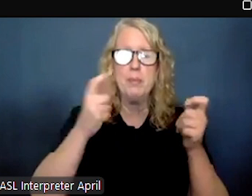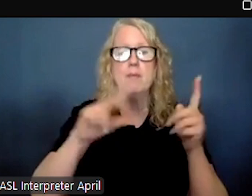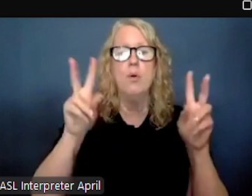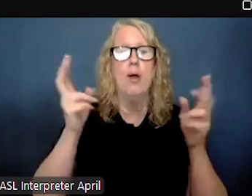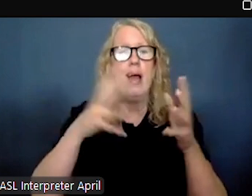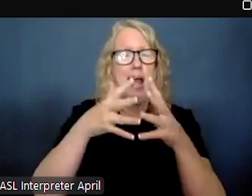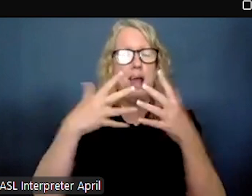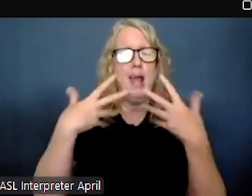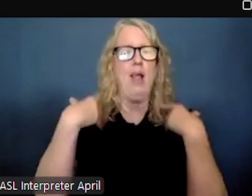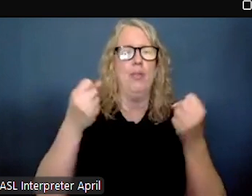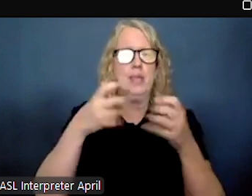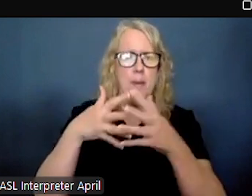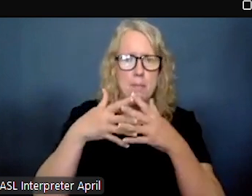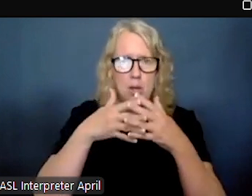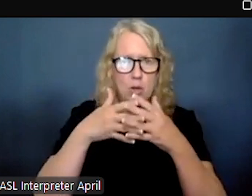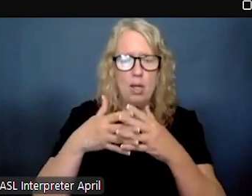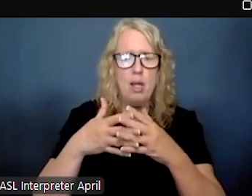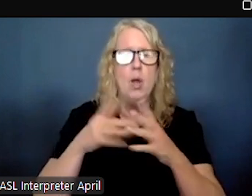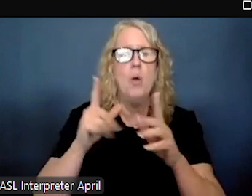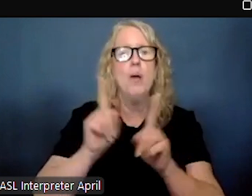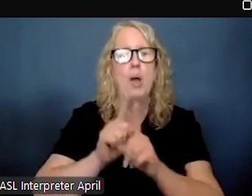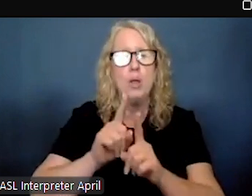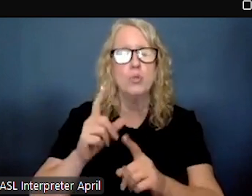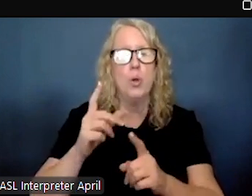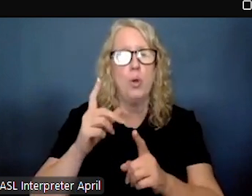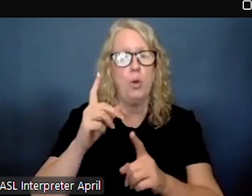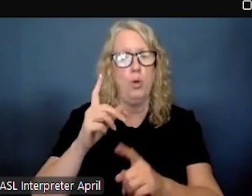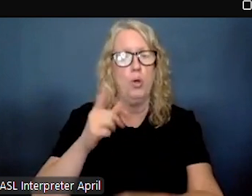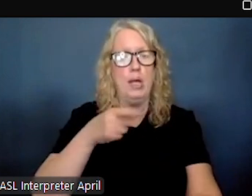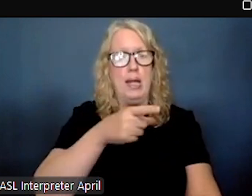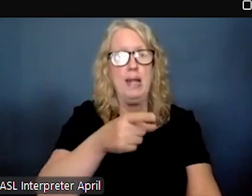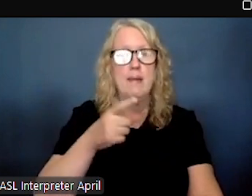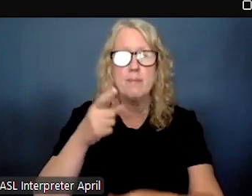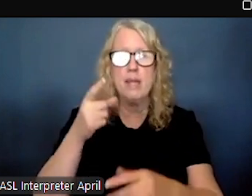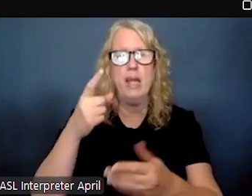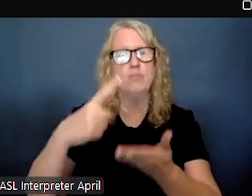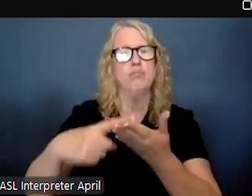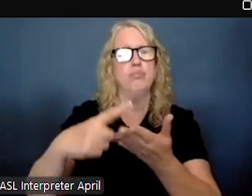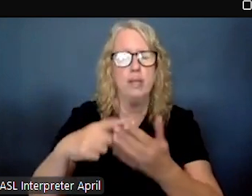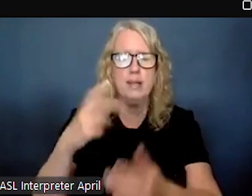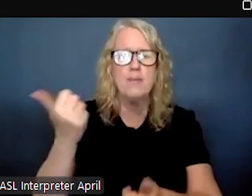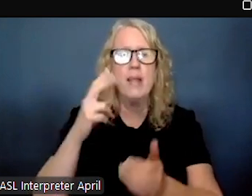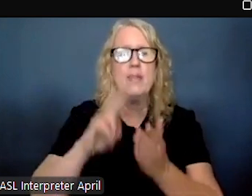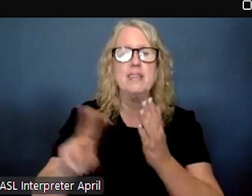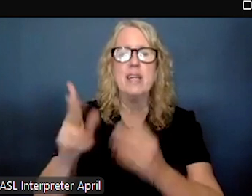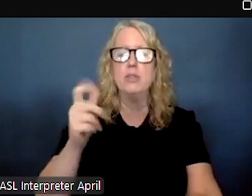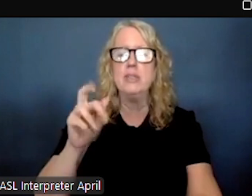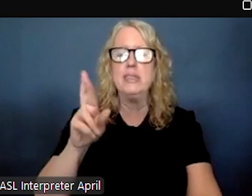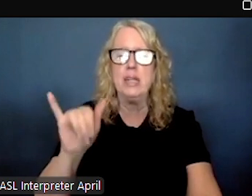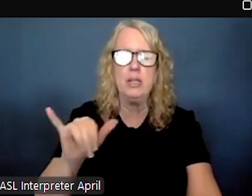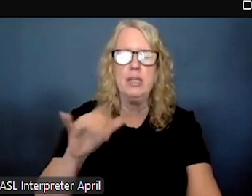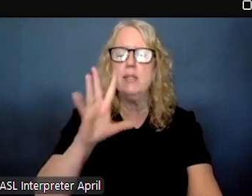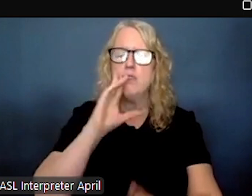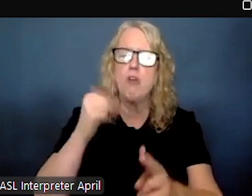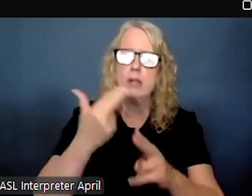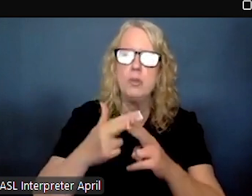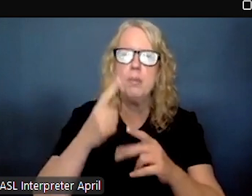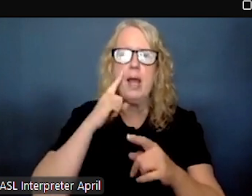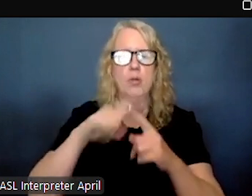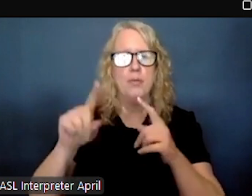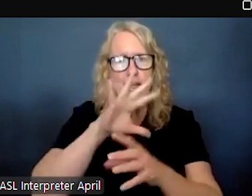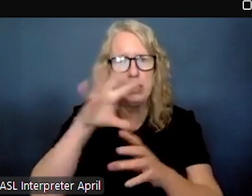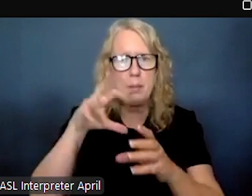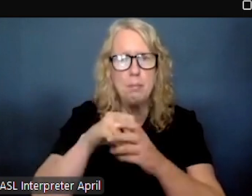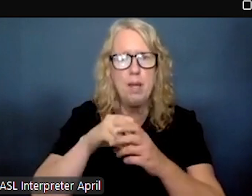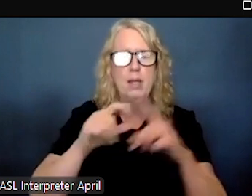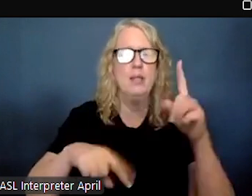America, but also later on in the hearing as well, Secretary Kennedy pointed to their proposal to combine